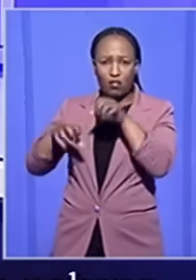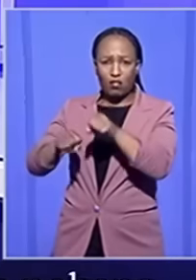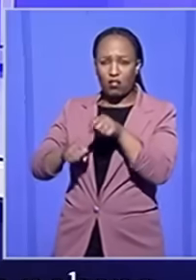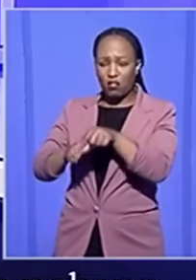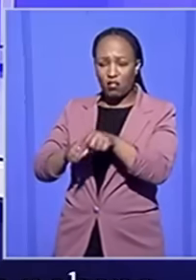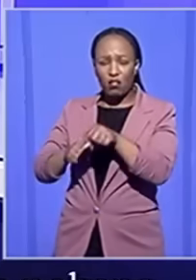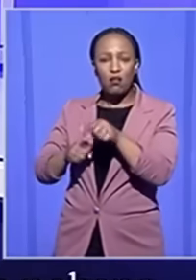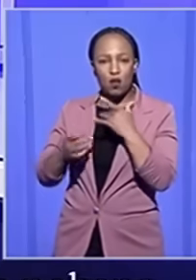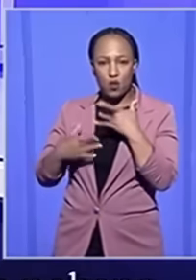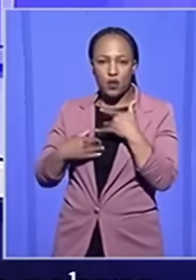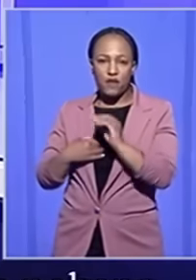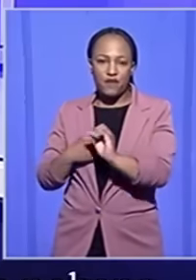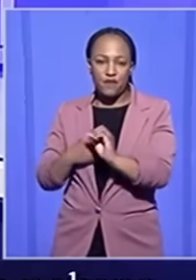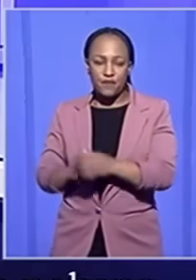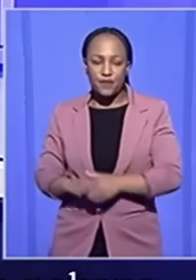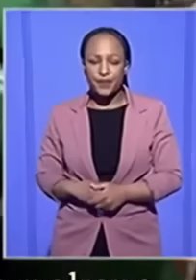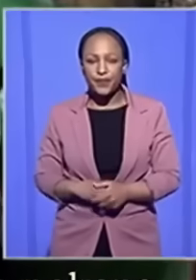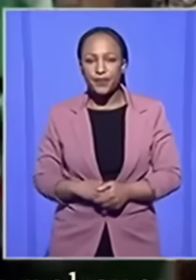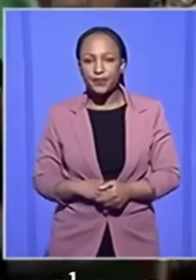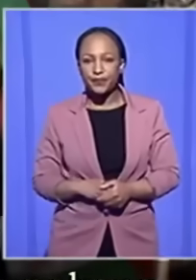tlhobaboroko.